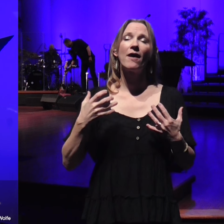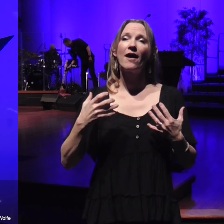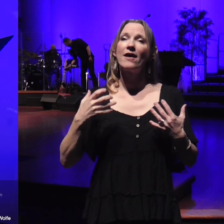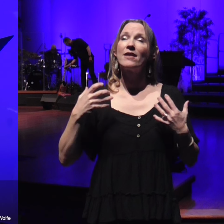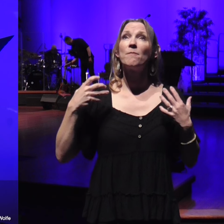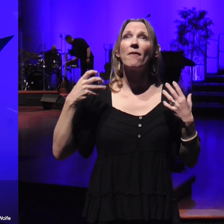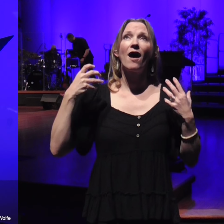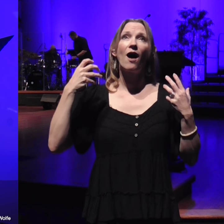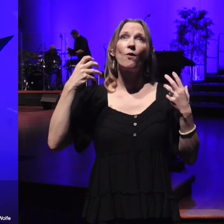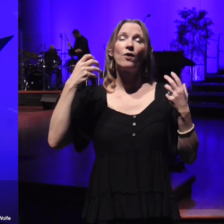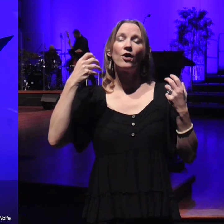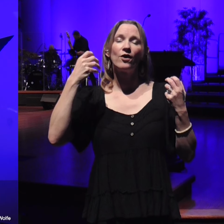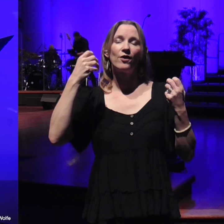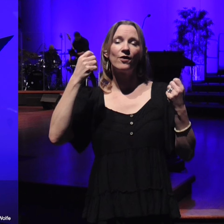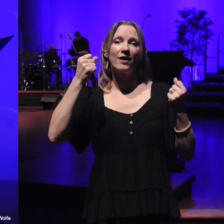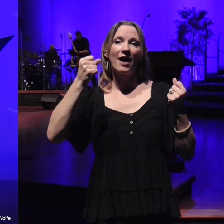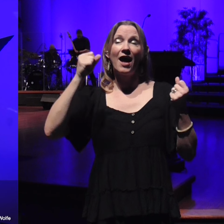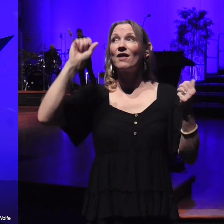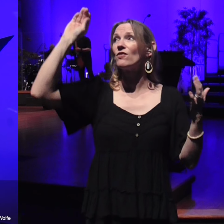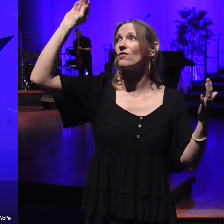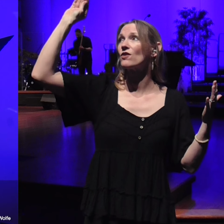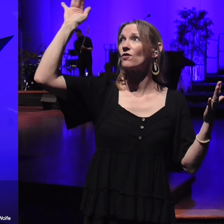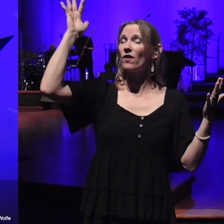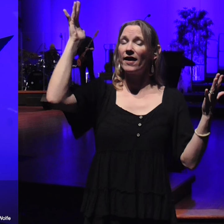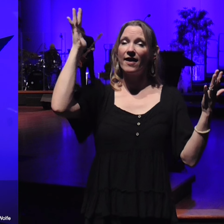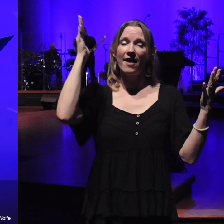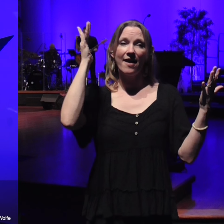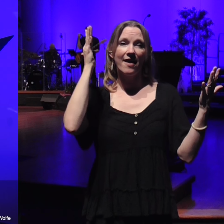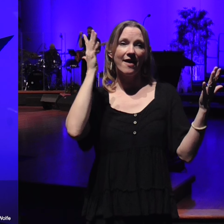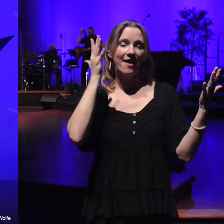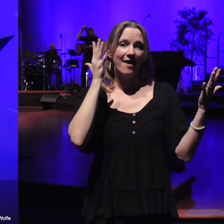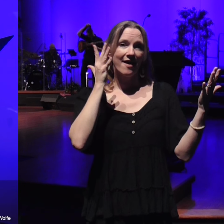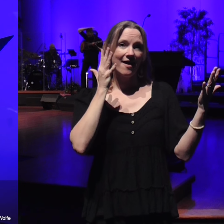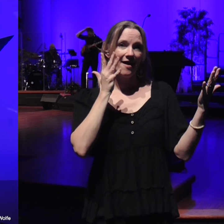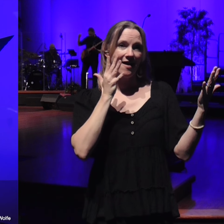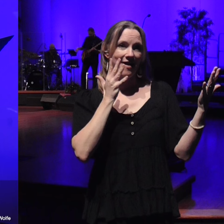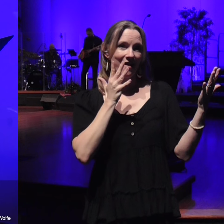the mighty power and the